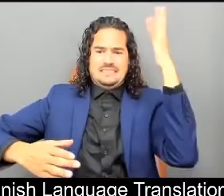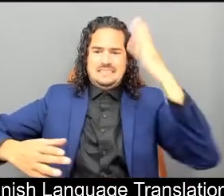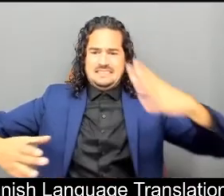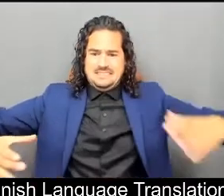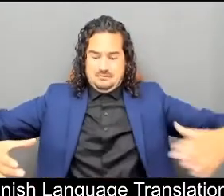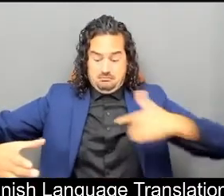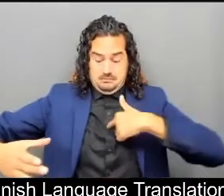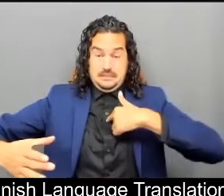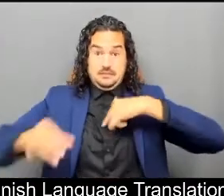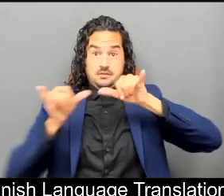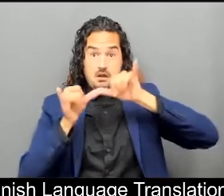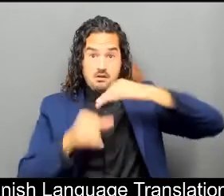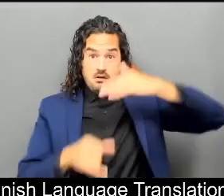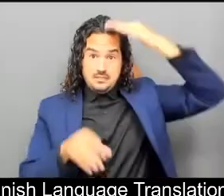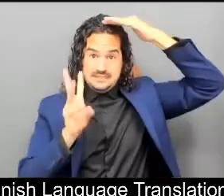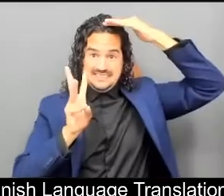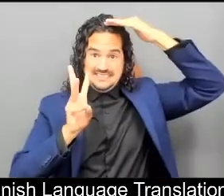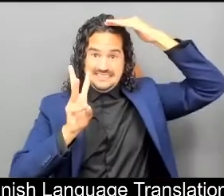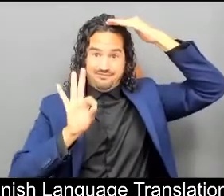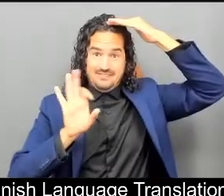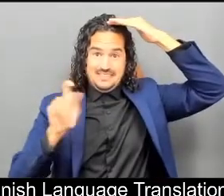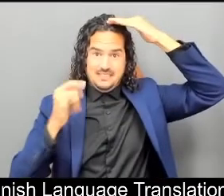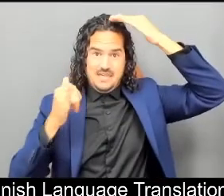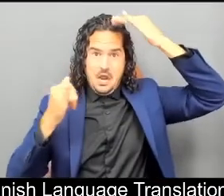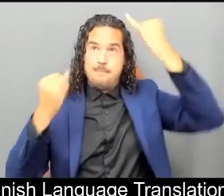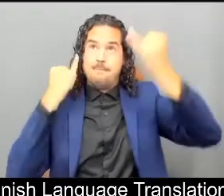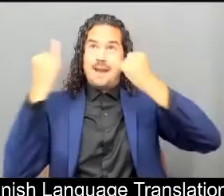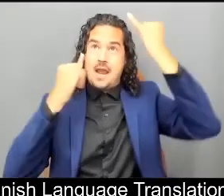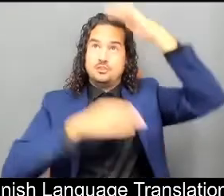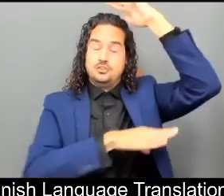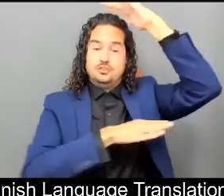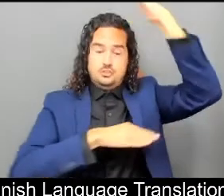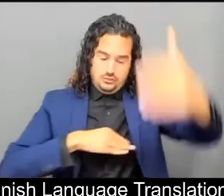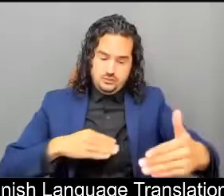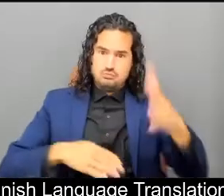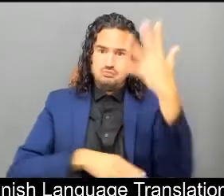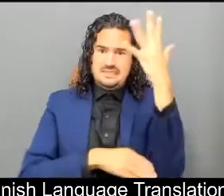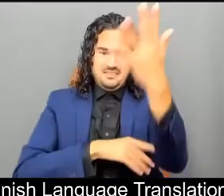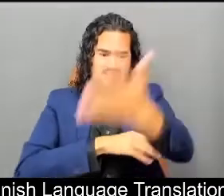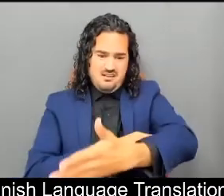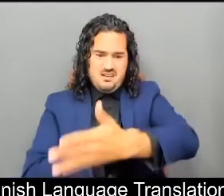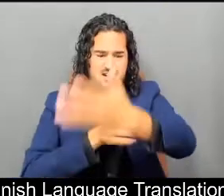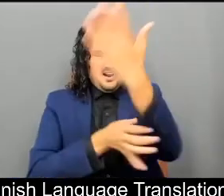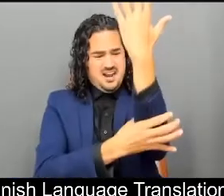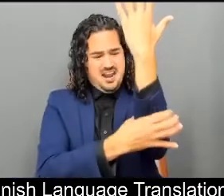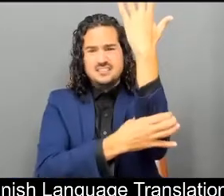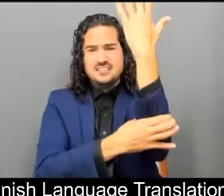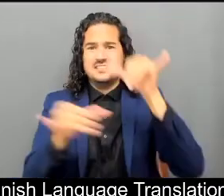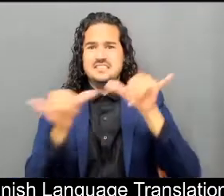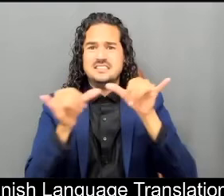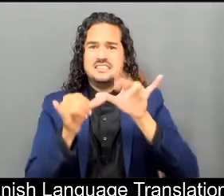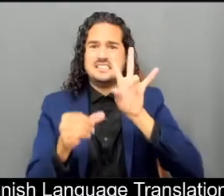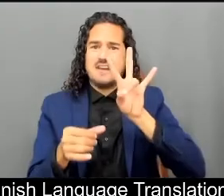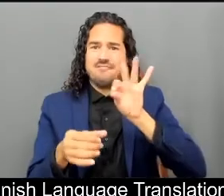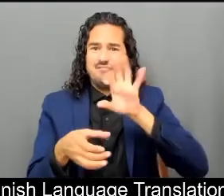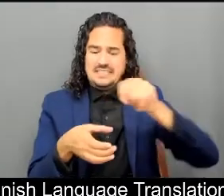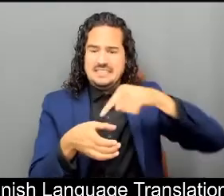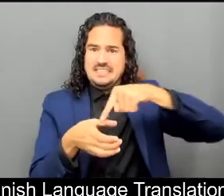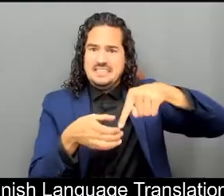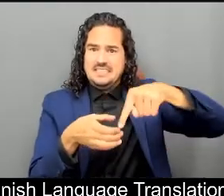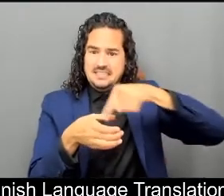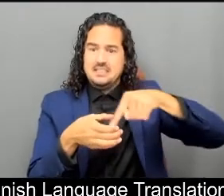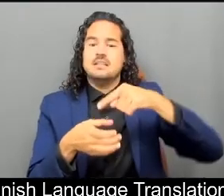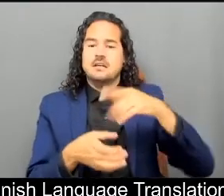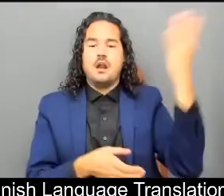tall, come across and just went parallel to the road. So those are the hazards that our firefighters are facing on